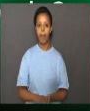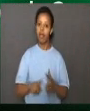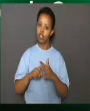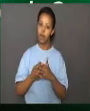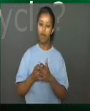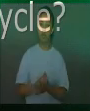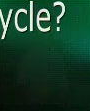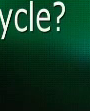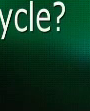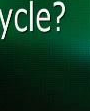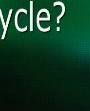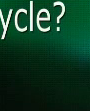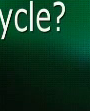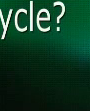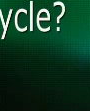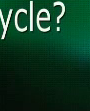Begin.